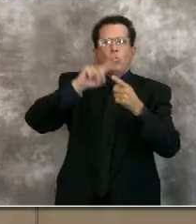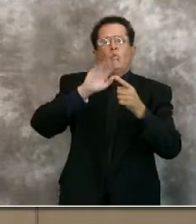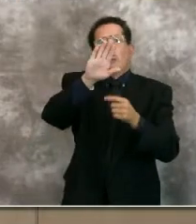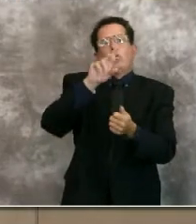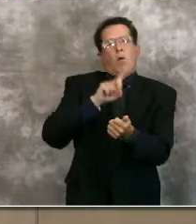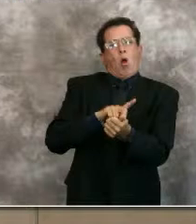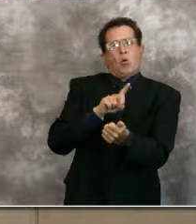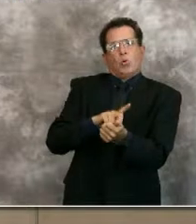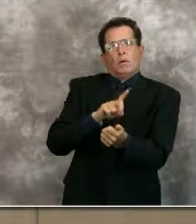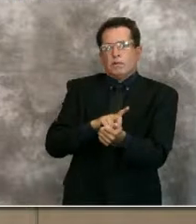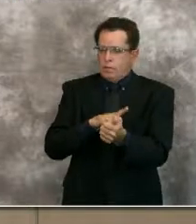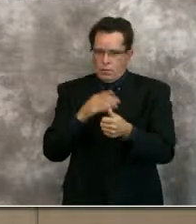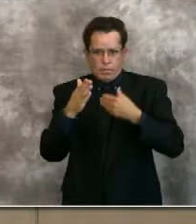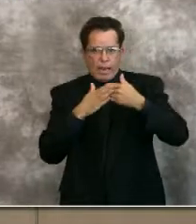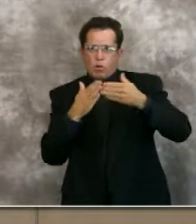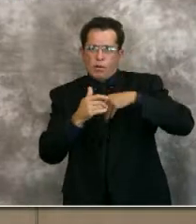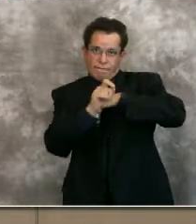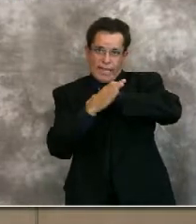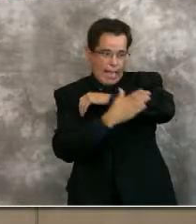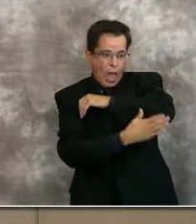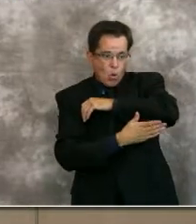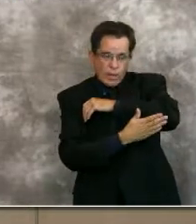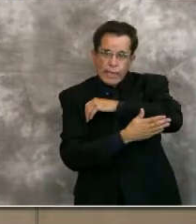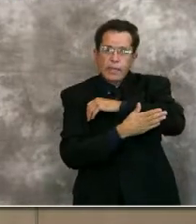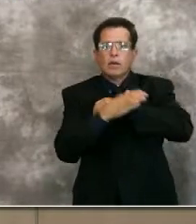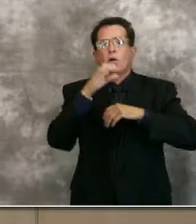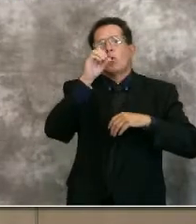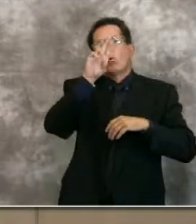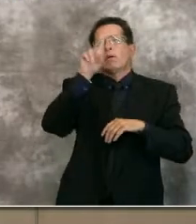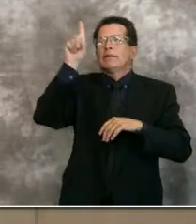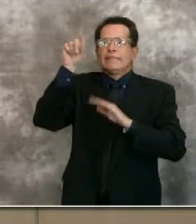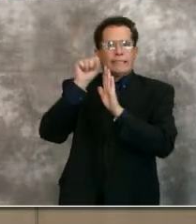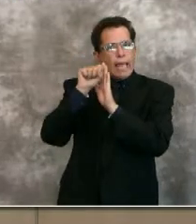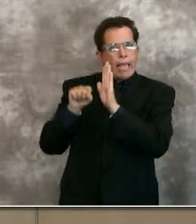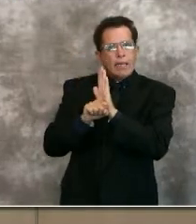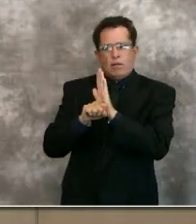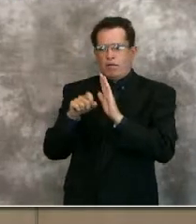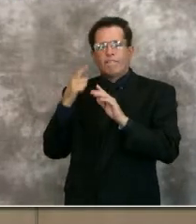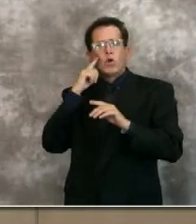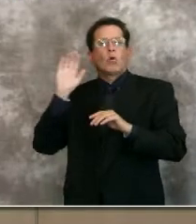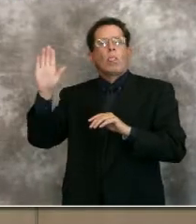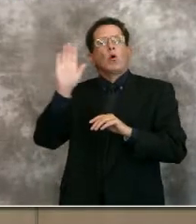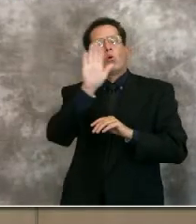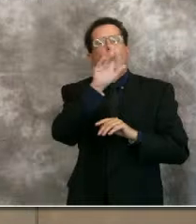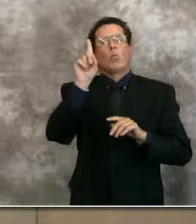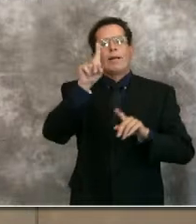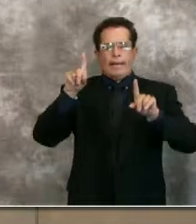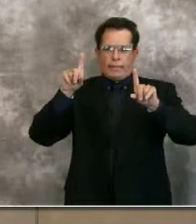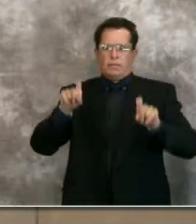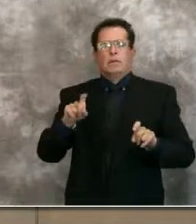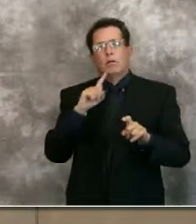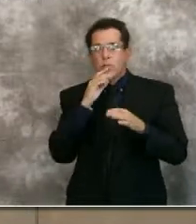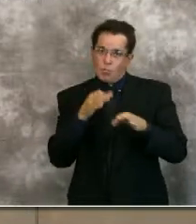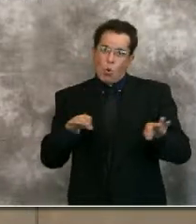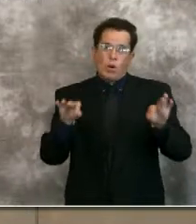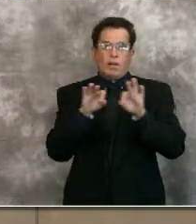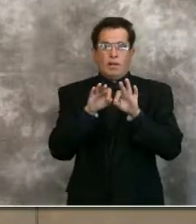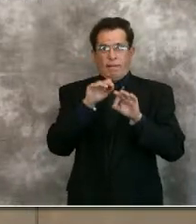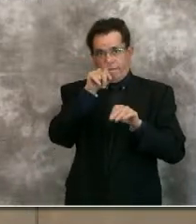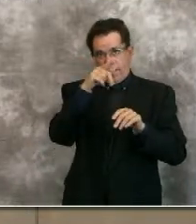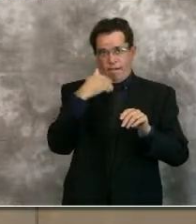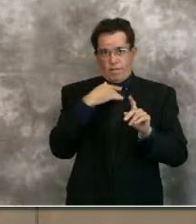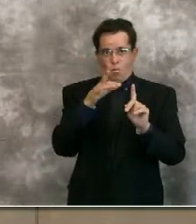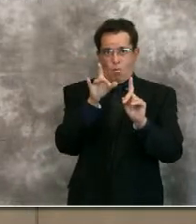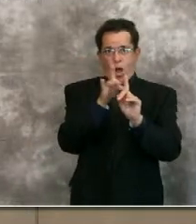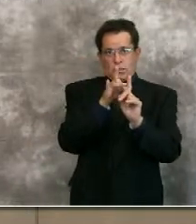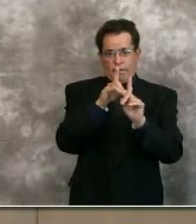because whether you come to a county site, a testing site, or one of the state sites, for example, It's really important for those that have a positive test